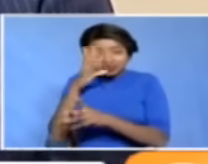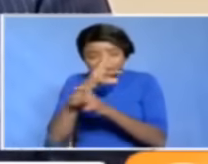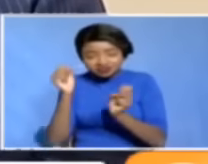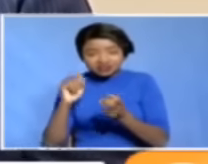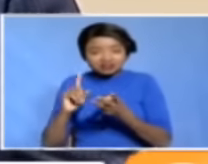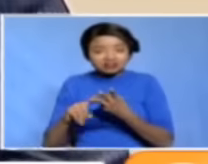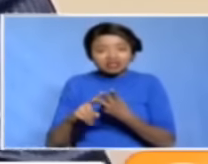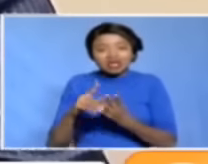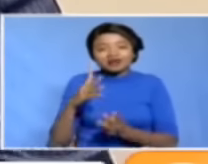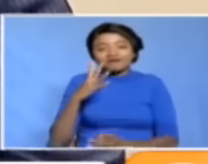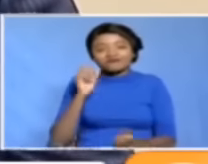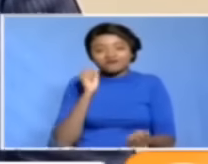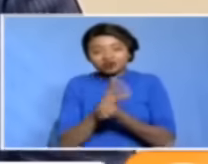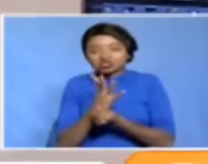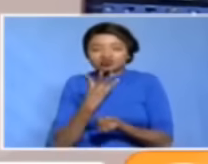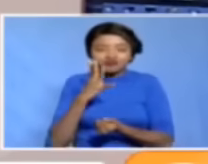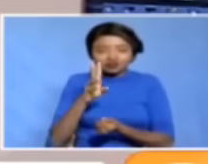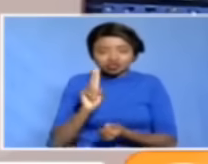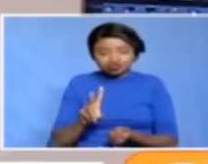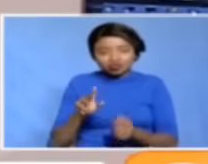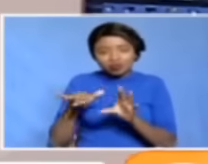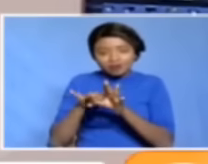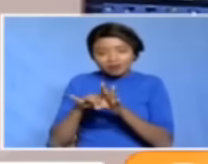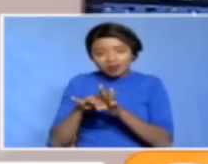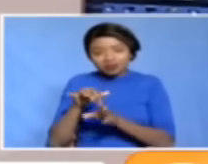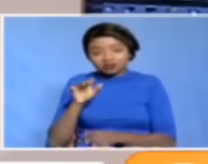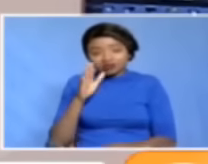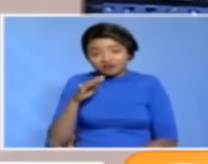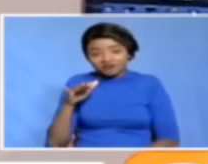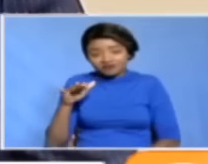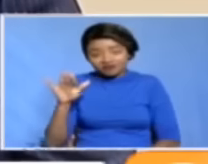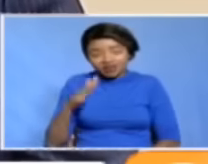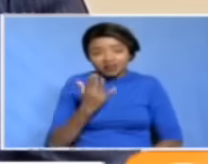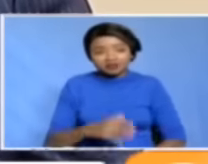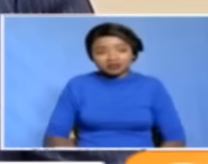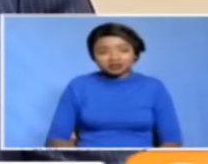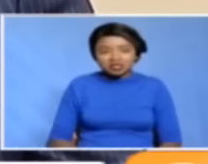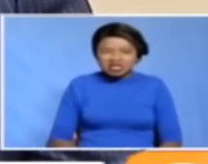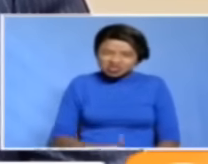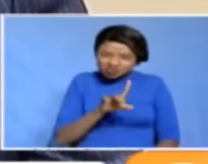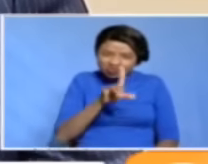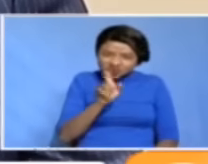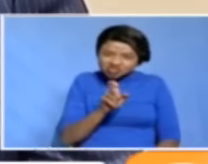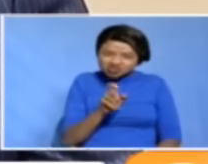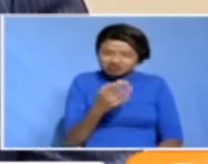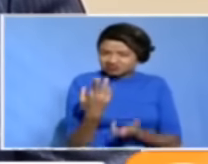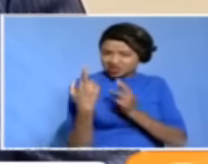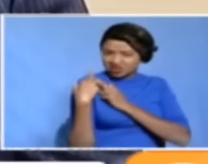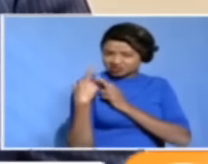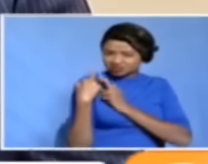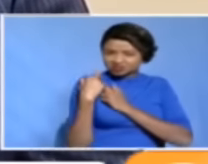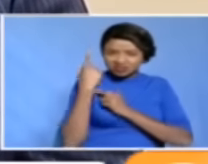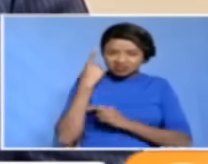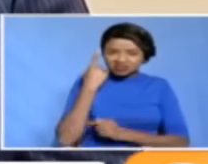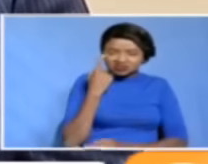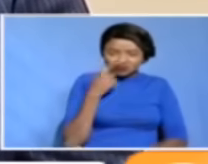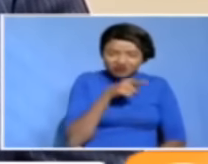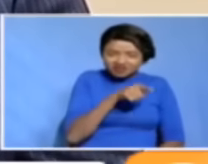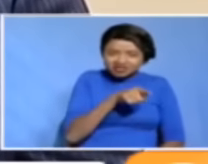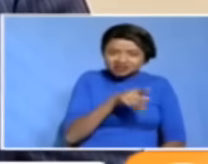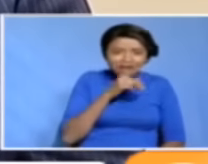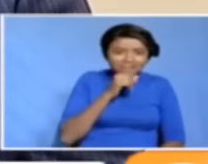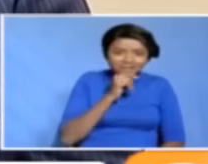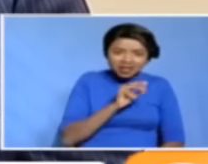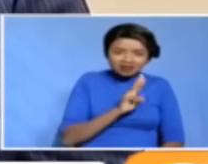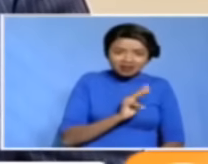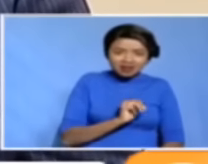14 or 22 members of the cabinet. Okay. What would you describe the role of Matiang'i then? No, I think... What is he now? No, look at even the title of that ministry.